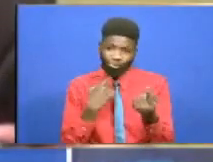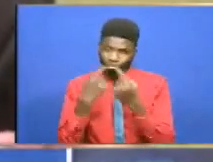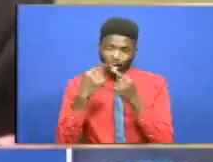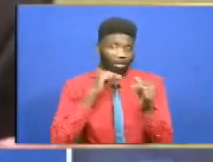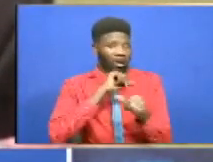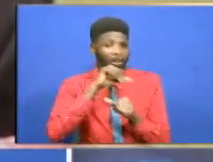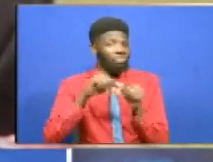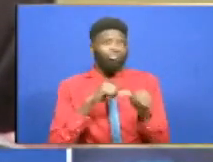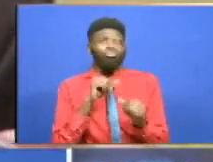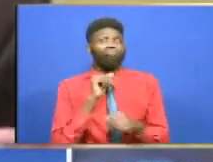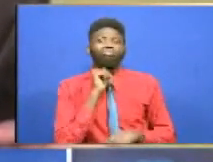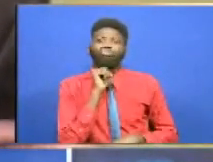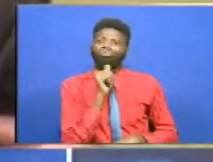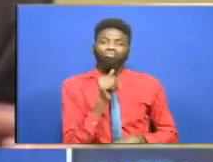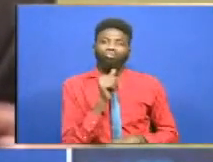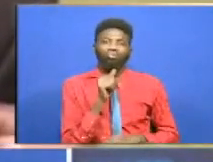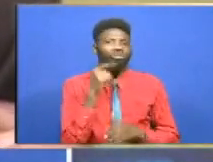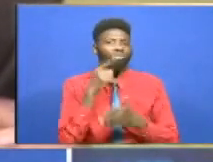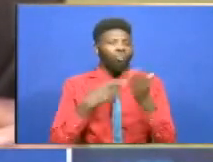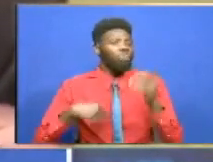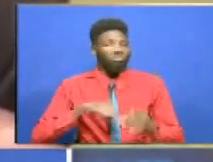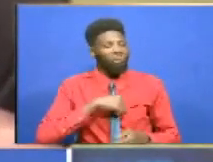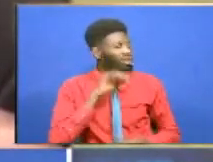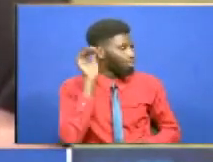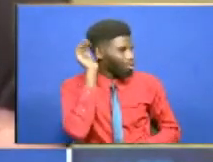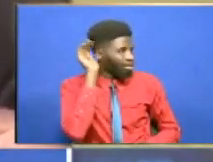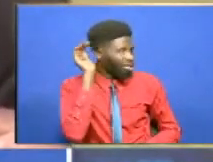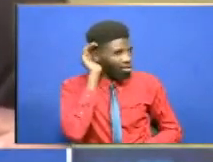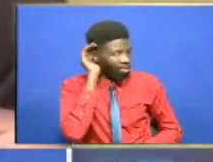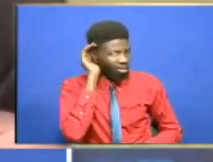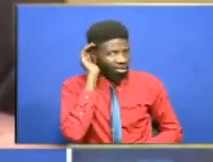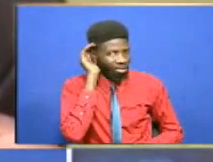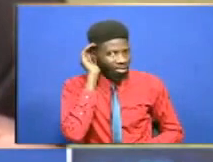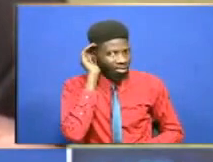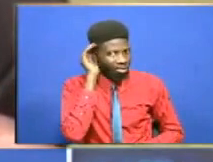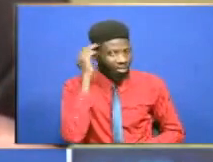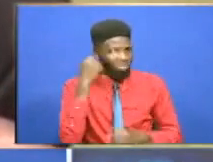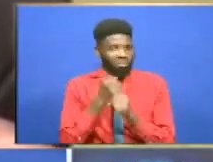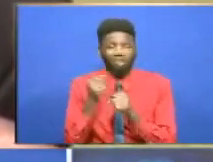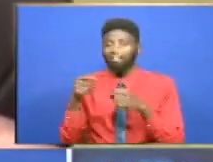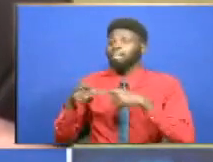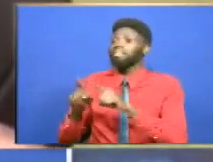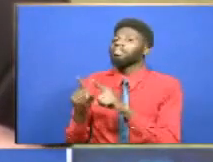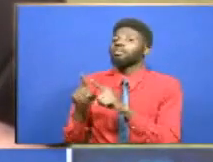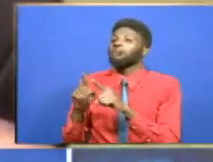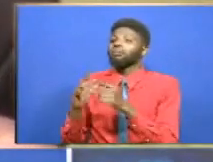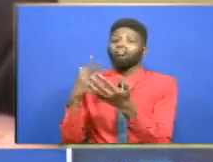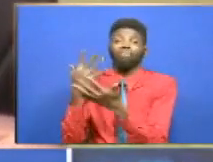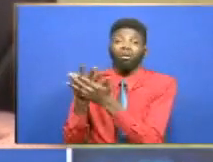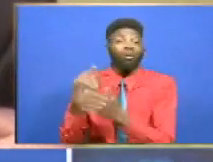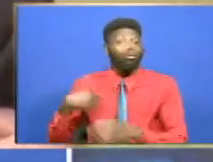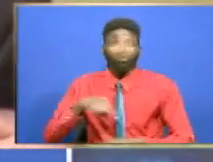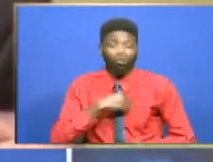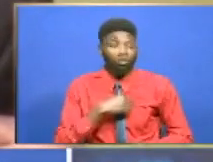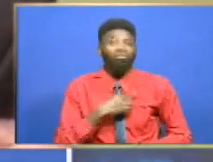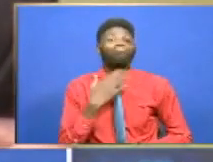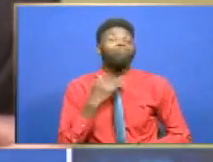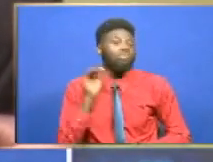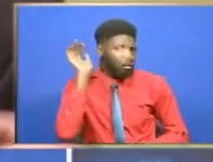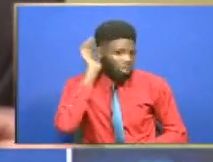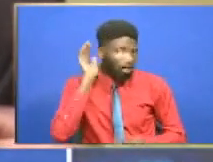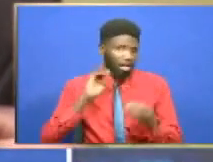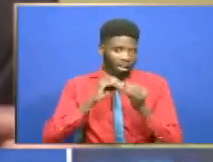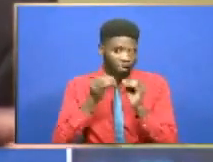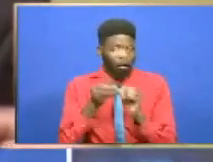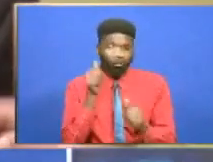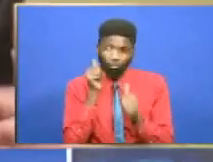is not what we are hearing that caused his arrest. We are yet to hear the figures that would